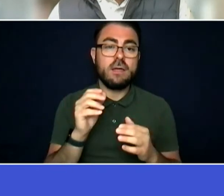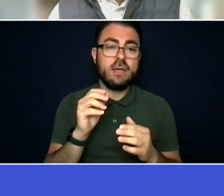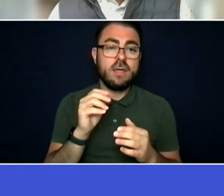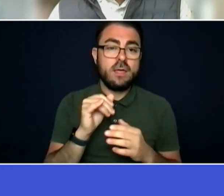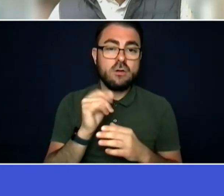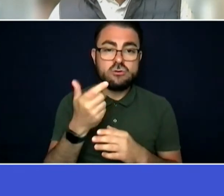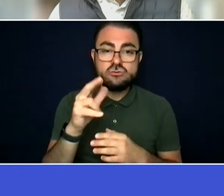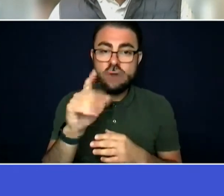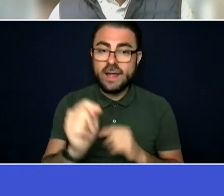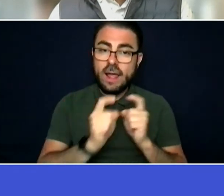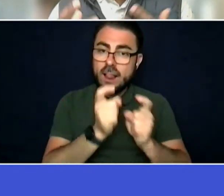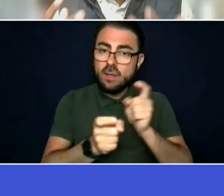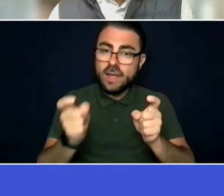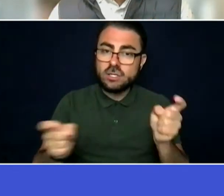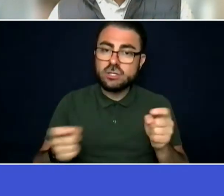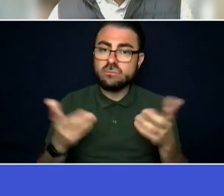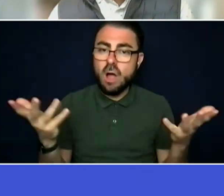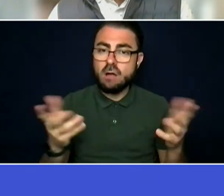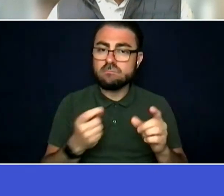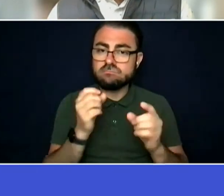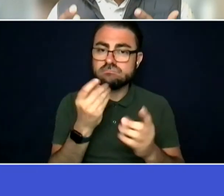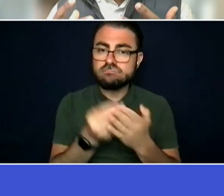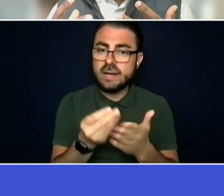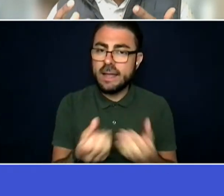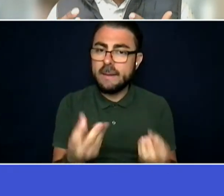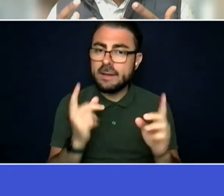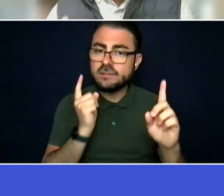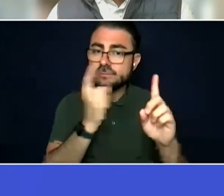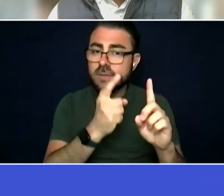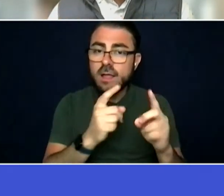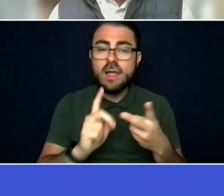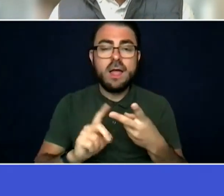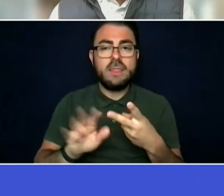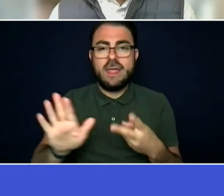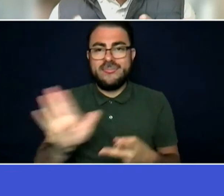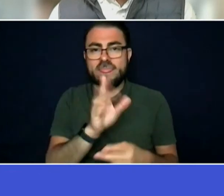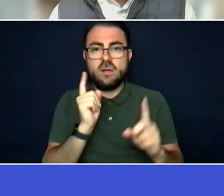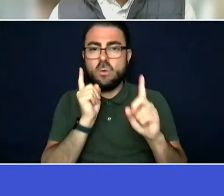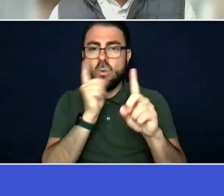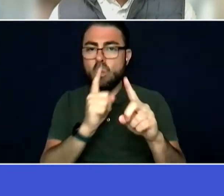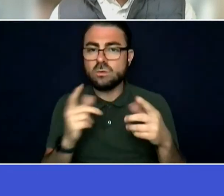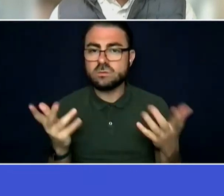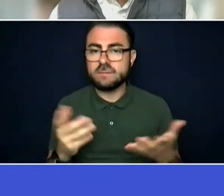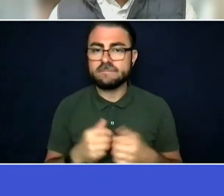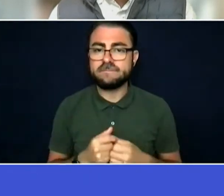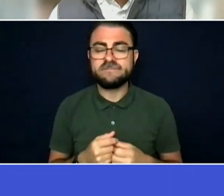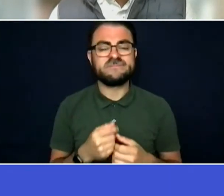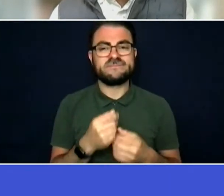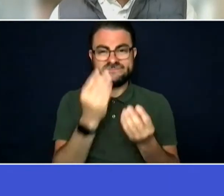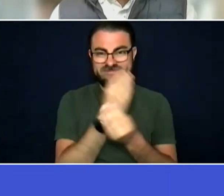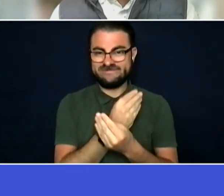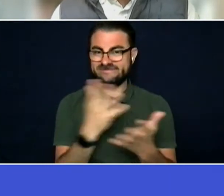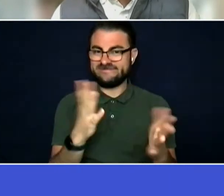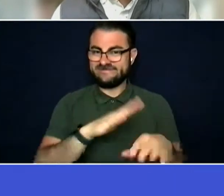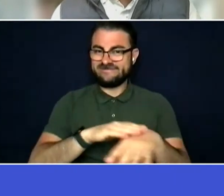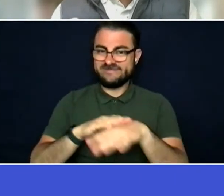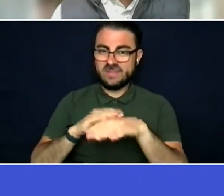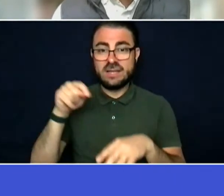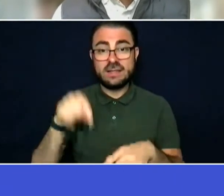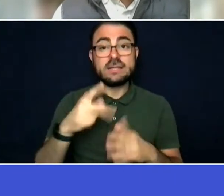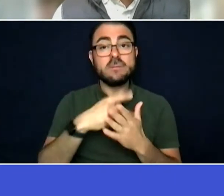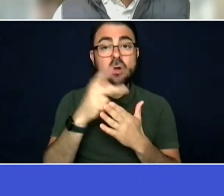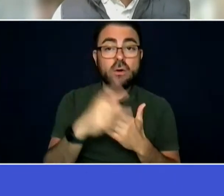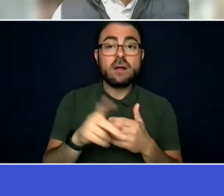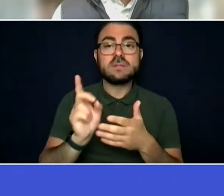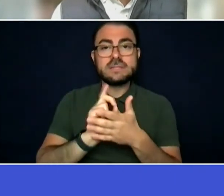are the goals for those? And as a reminder for folks, these are projects and programs that are designed and led by